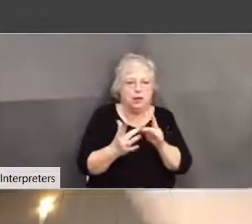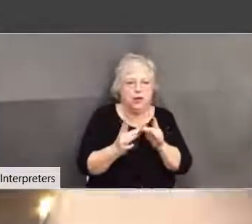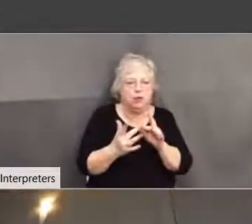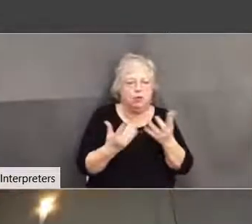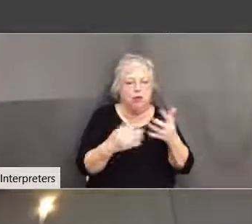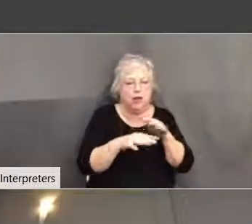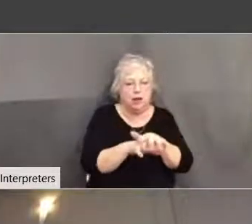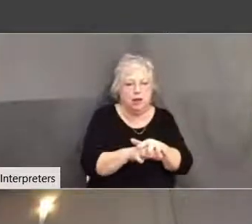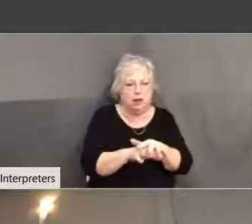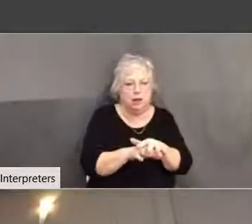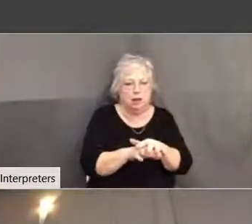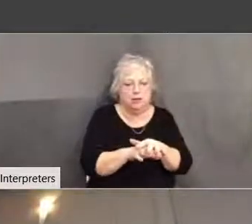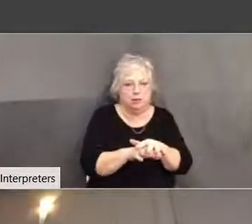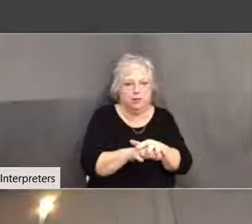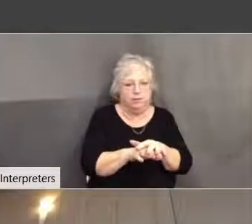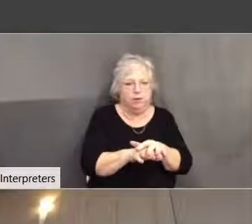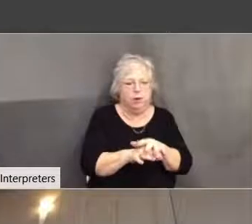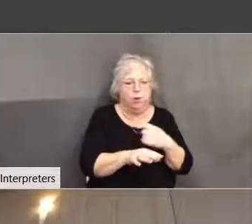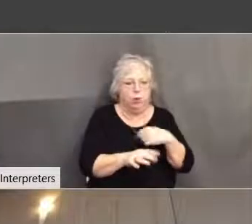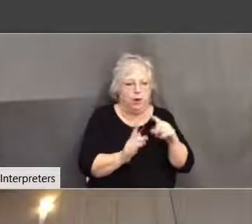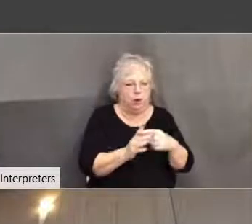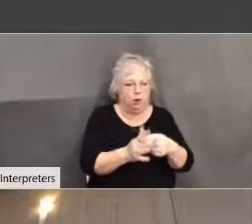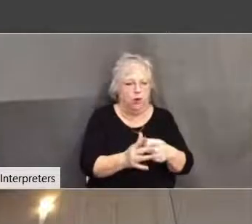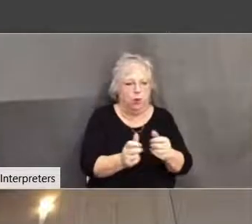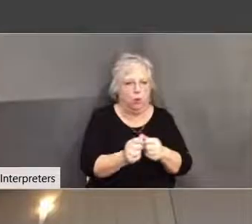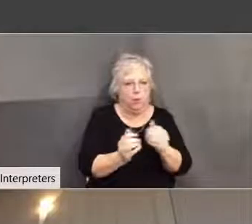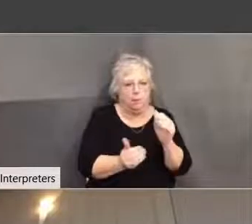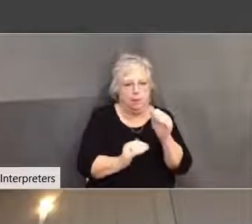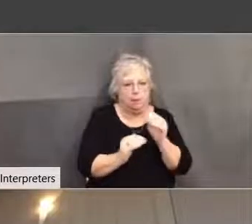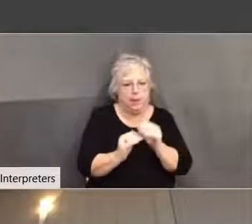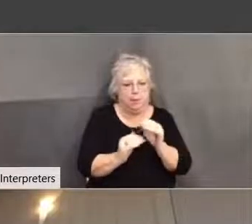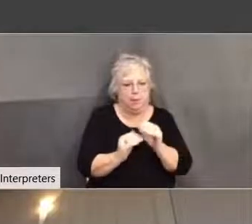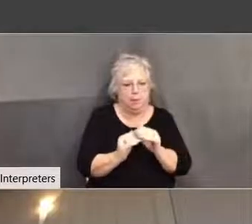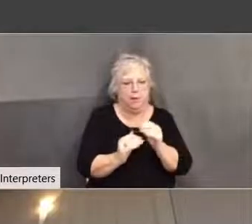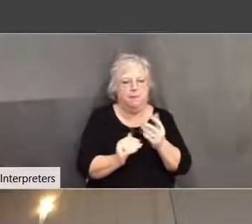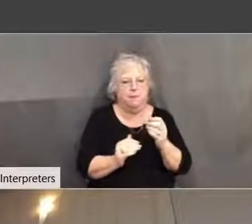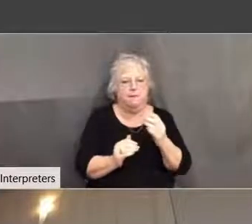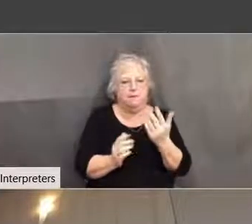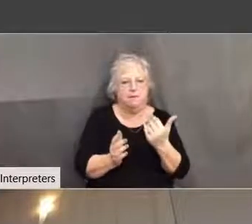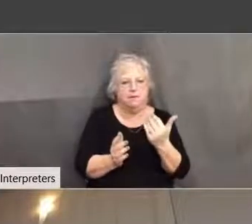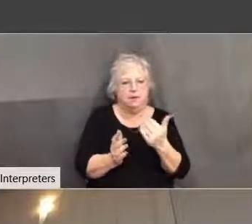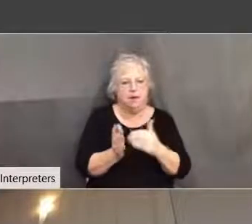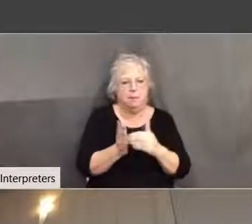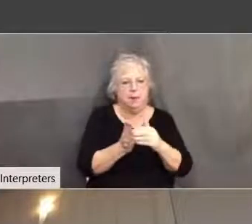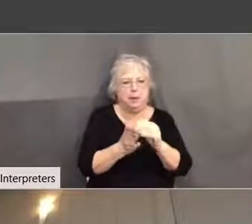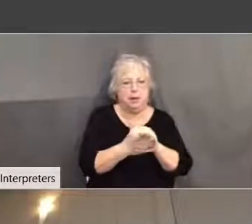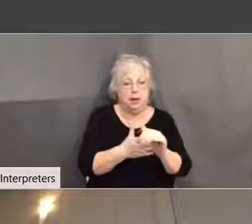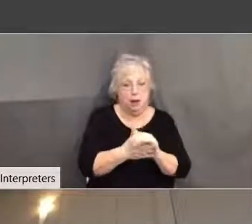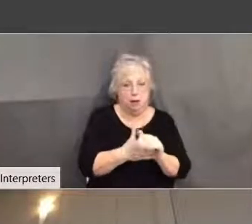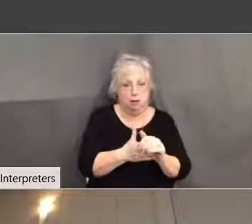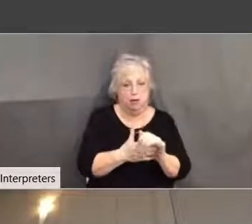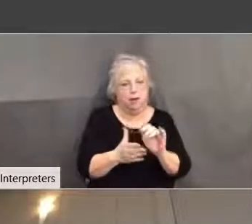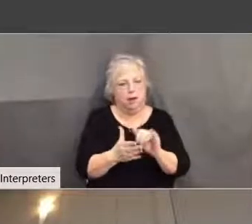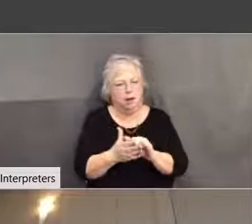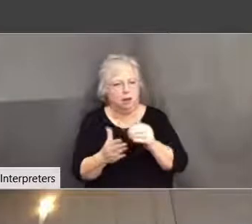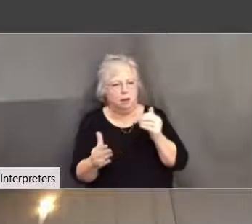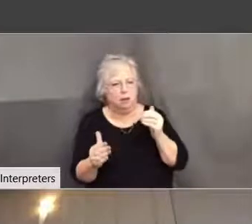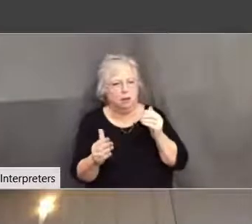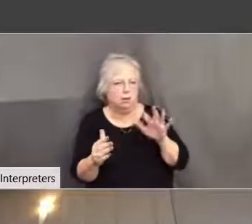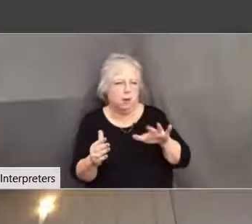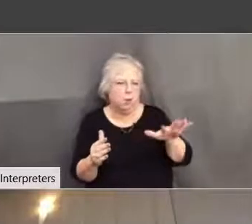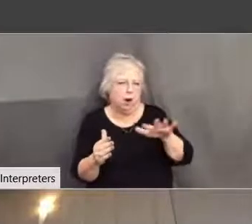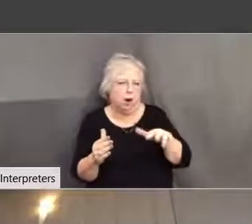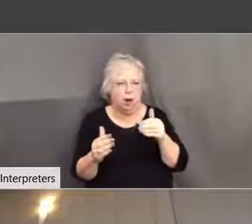somewhere we start out with a minimum of $15 million, which is somewhere close to, I think we pay